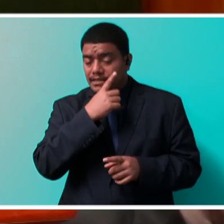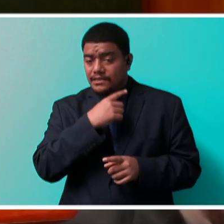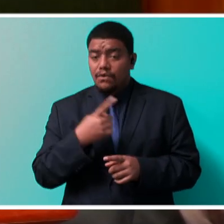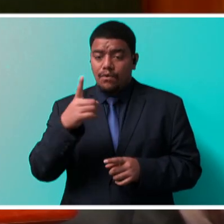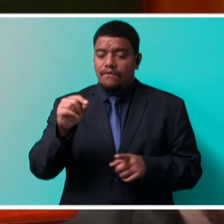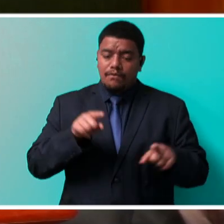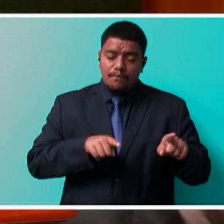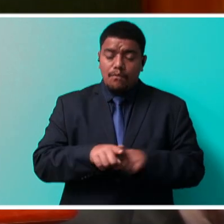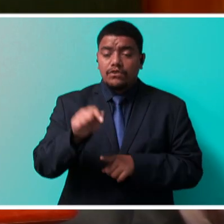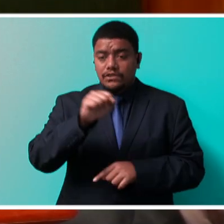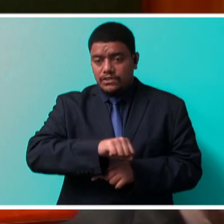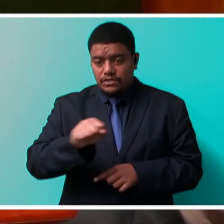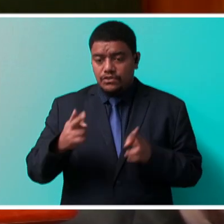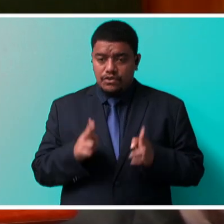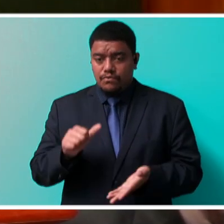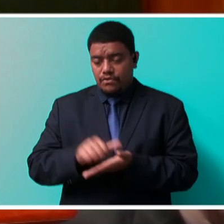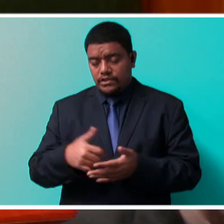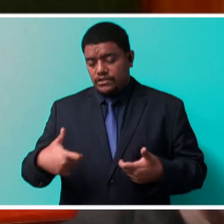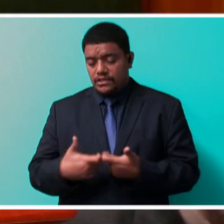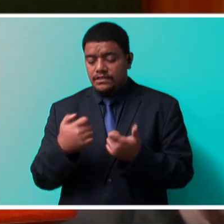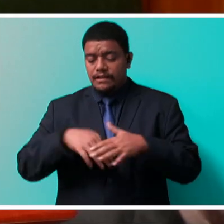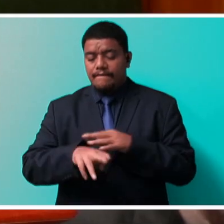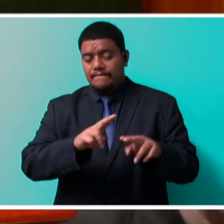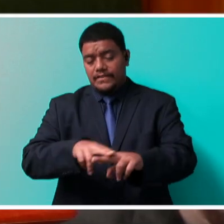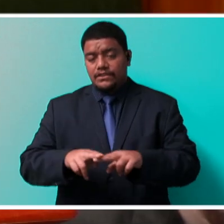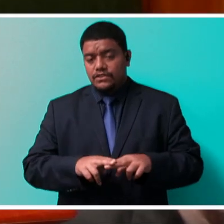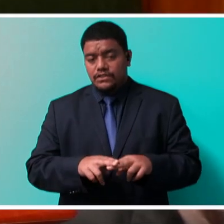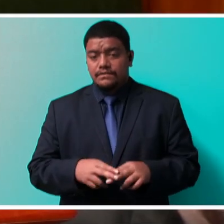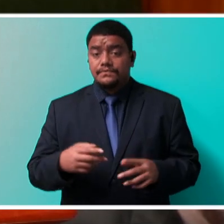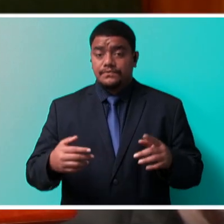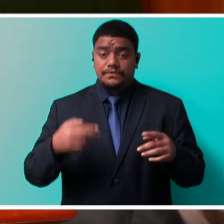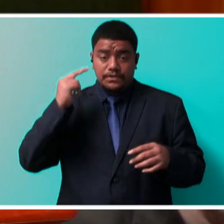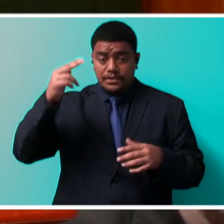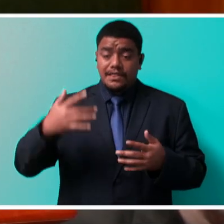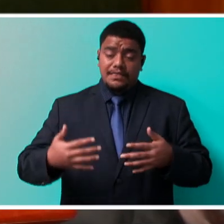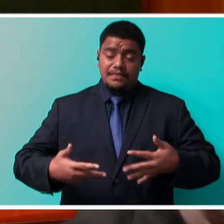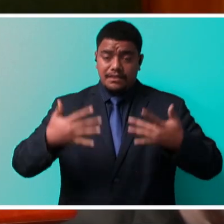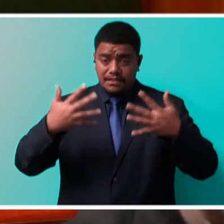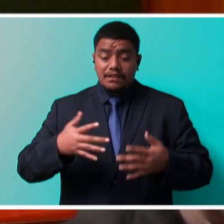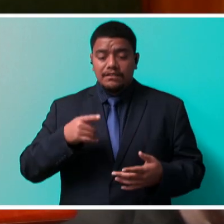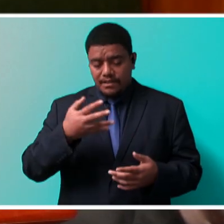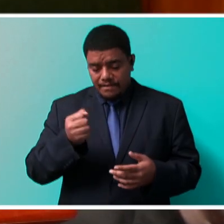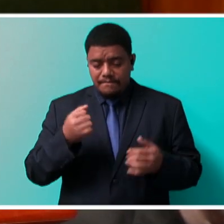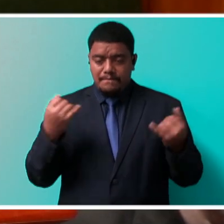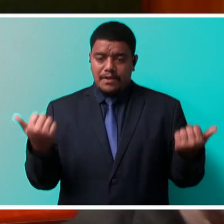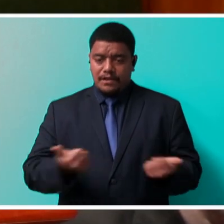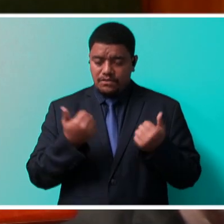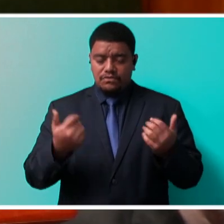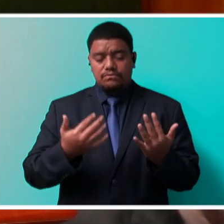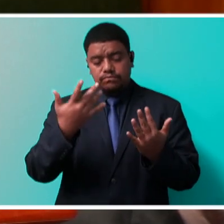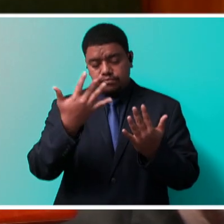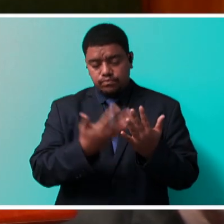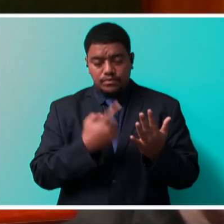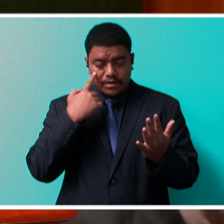of the most serious human rights challenges in Fiji. National data continues to highlight the scale of this issue. Evidence shows